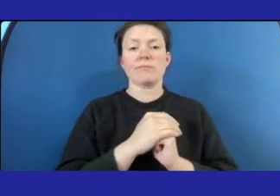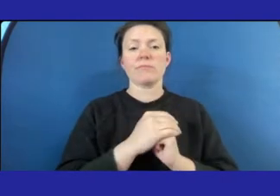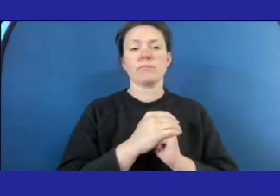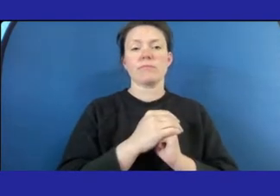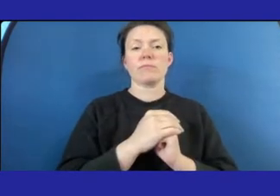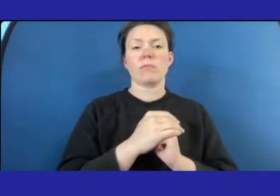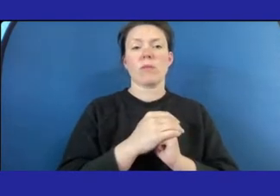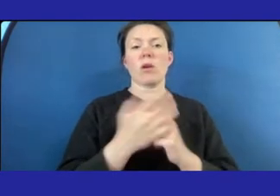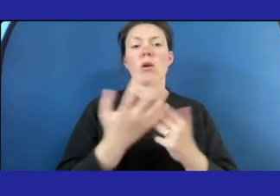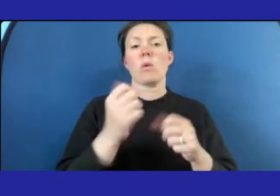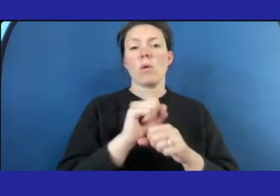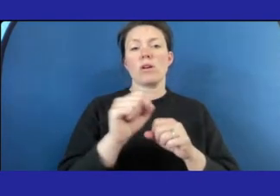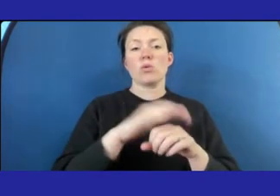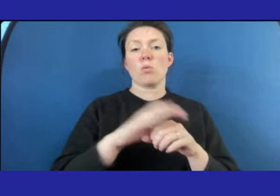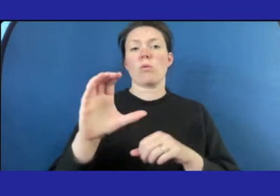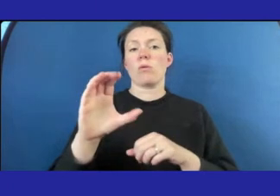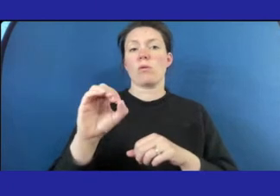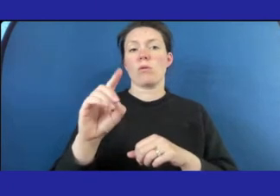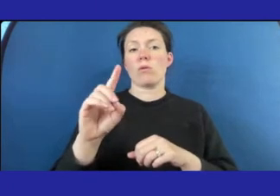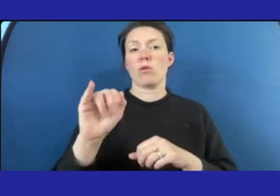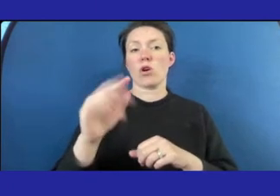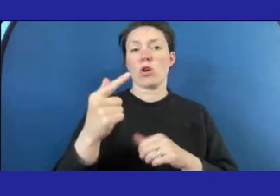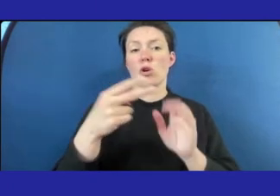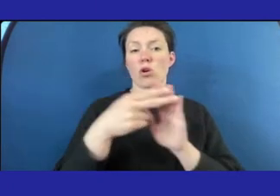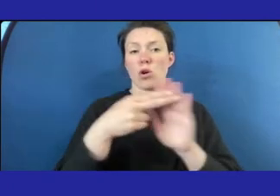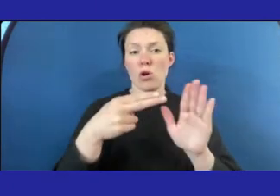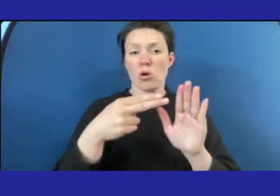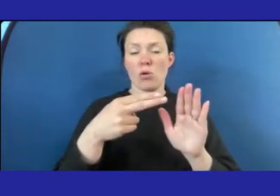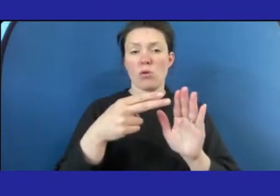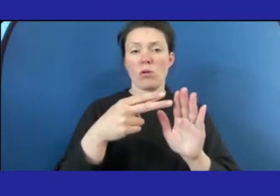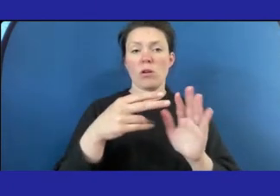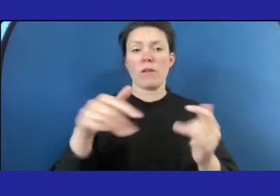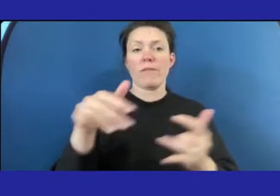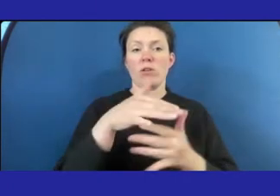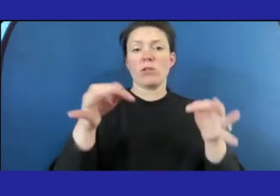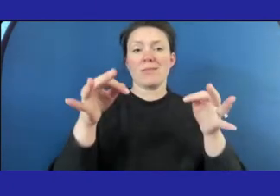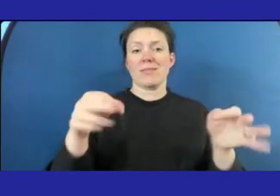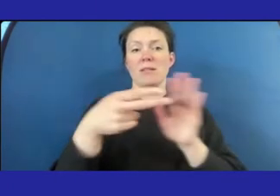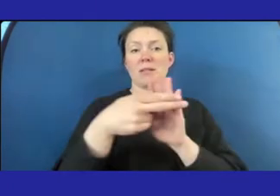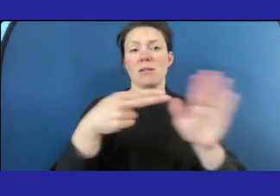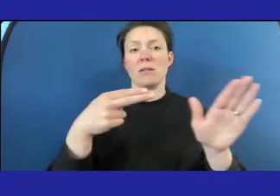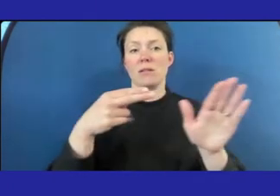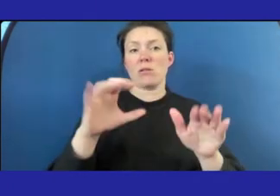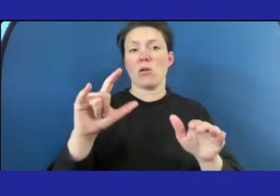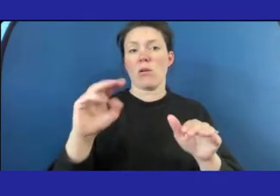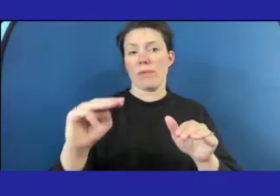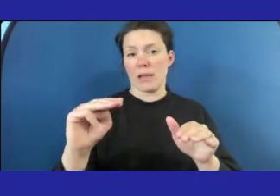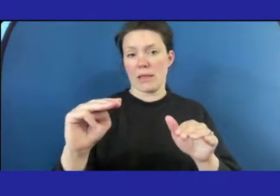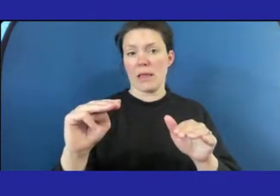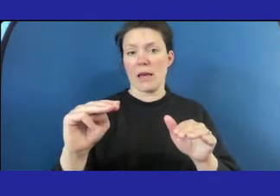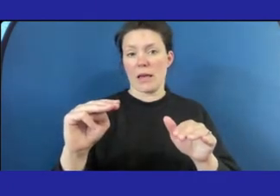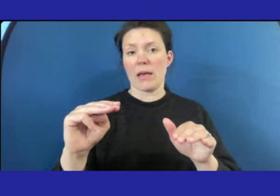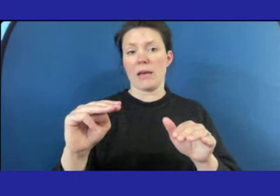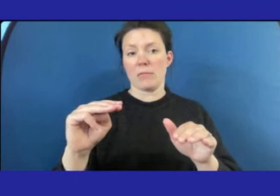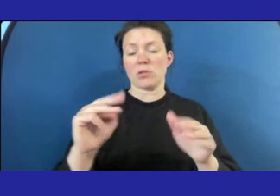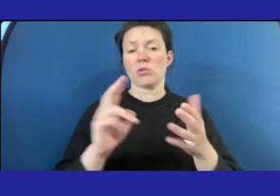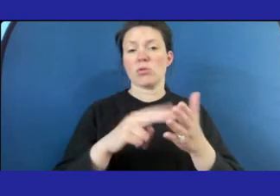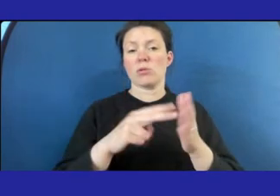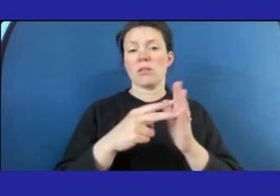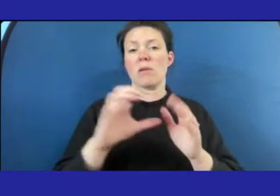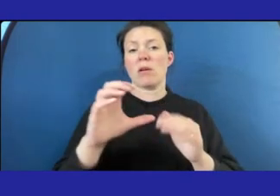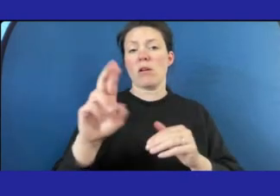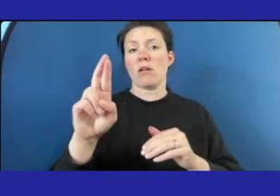to work on the coding of social determinant diagnoses on claims, which can specifically update our